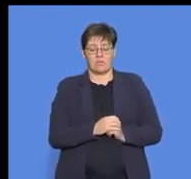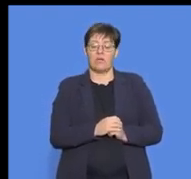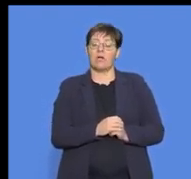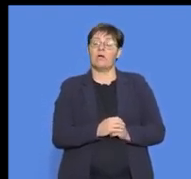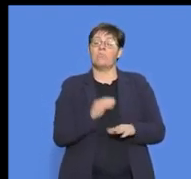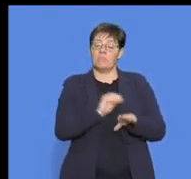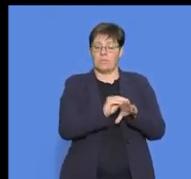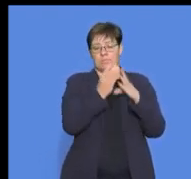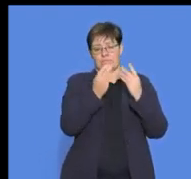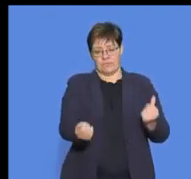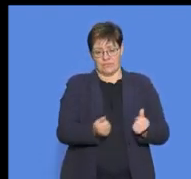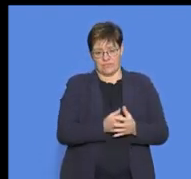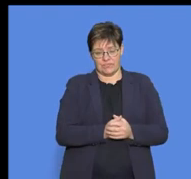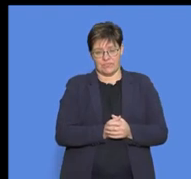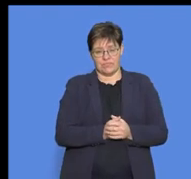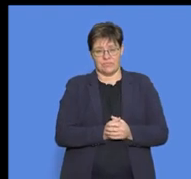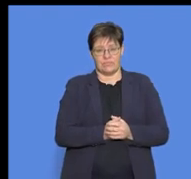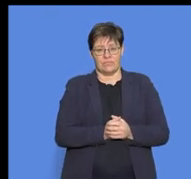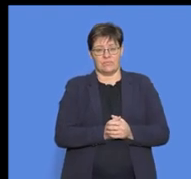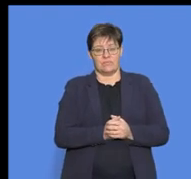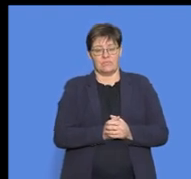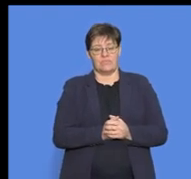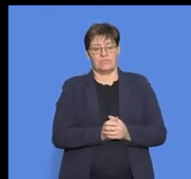and we've solved our problem.